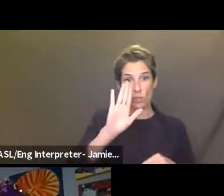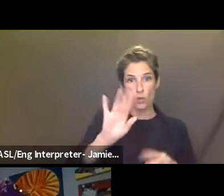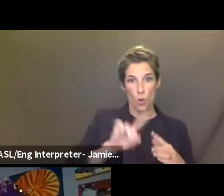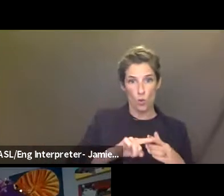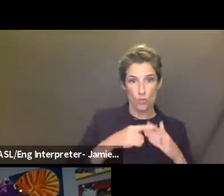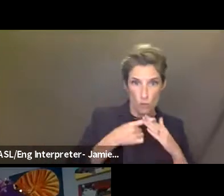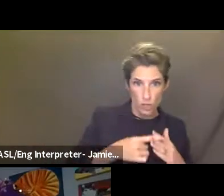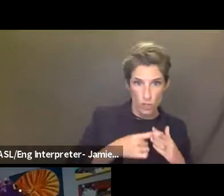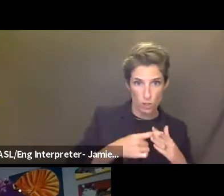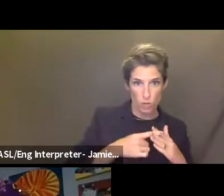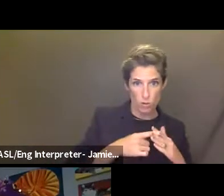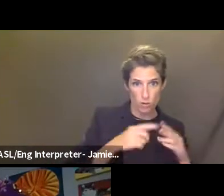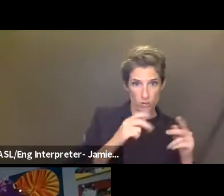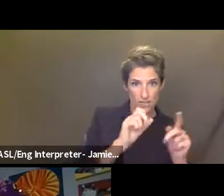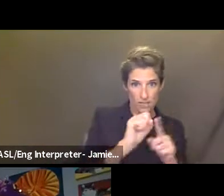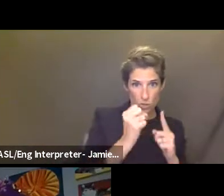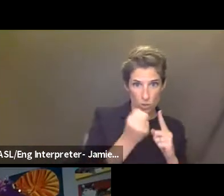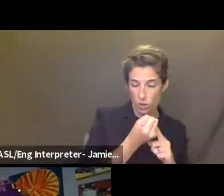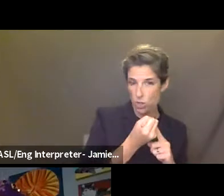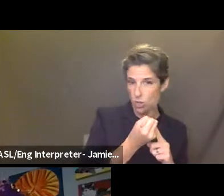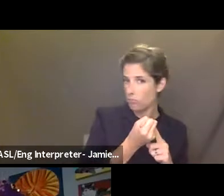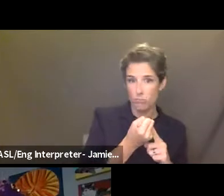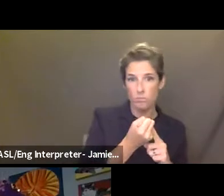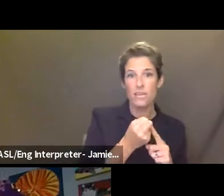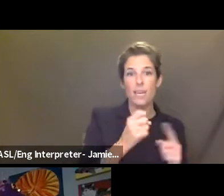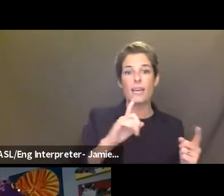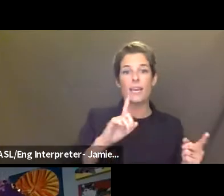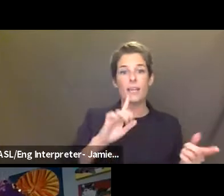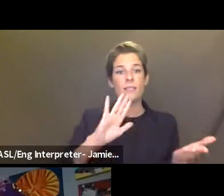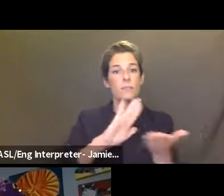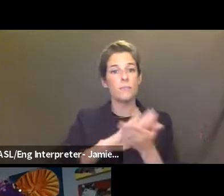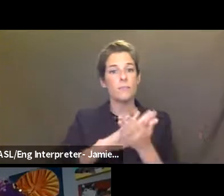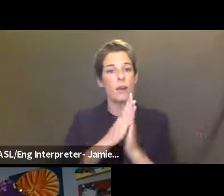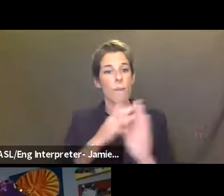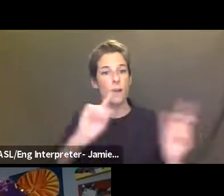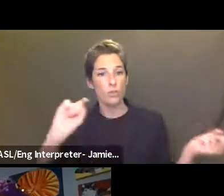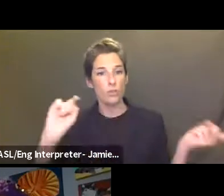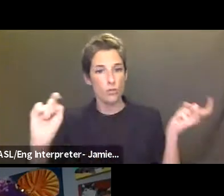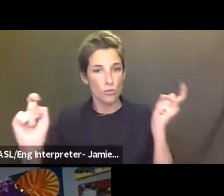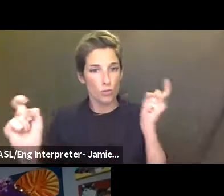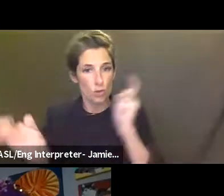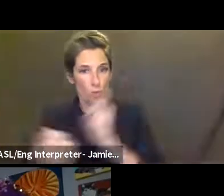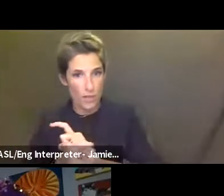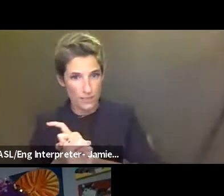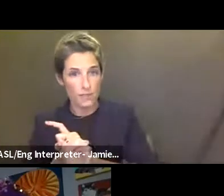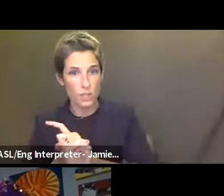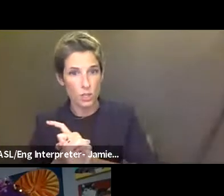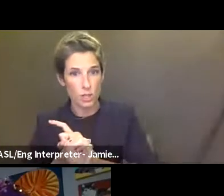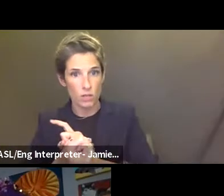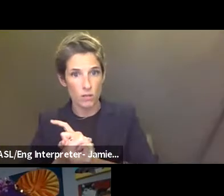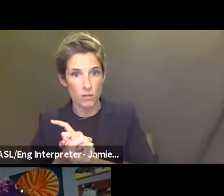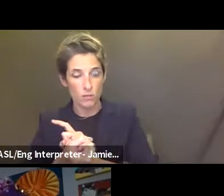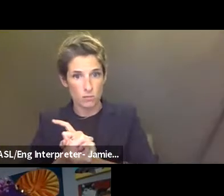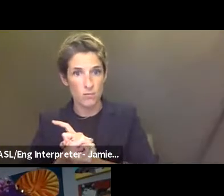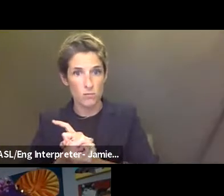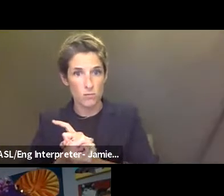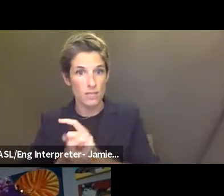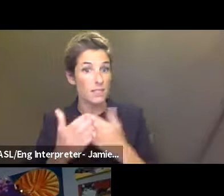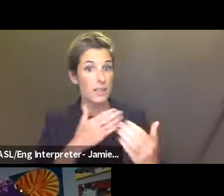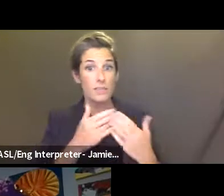of yourself. A transformation that occurs even if the wound is now no longer